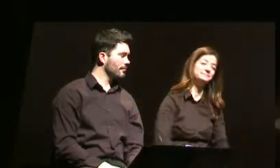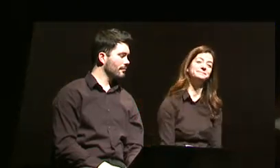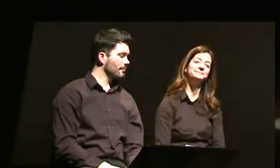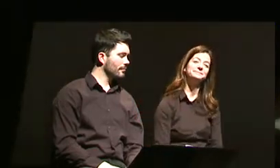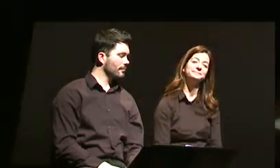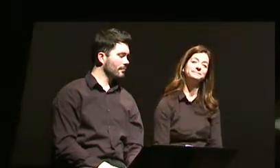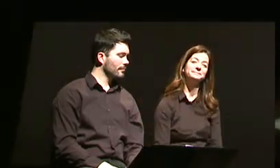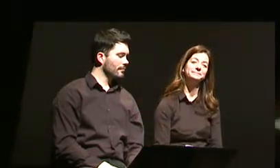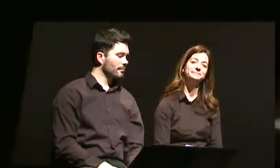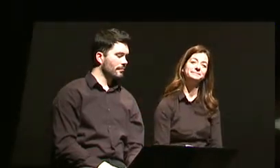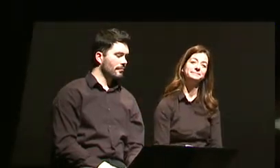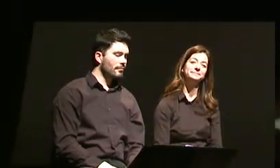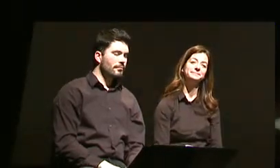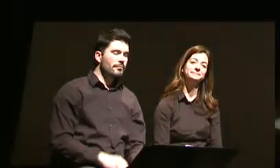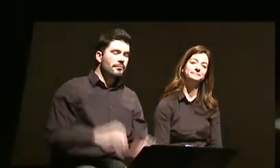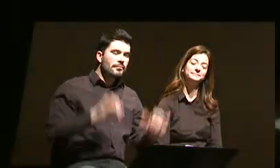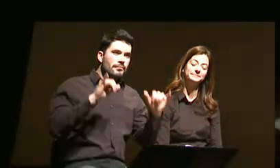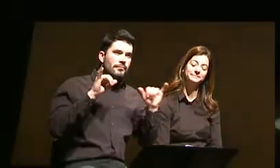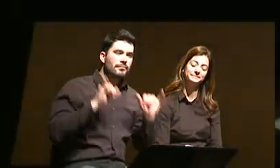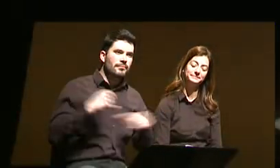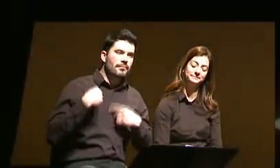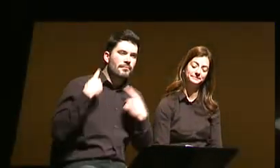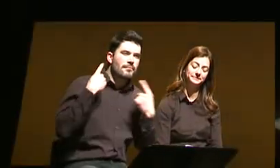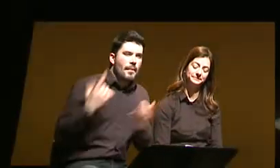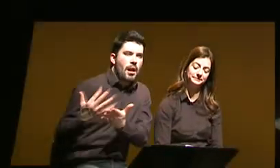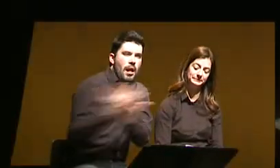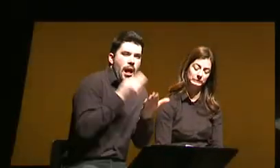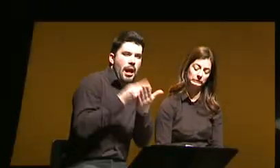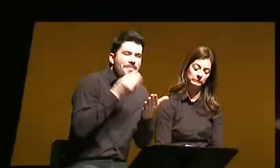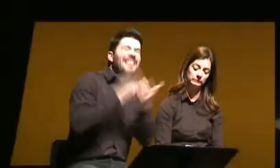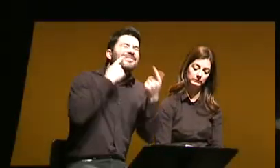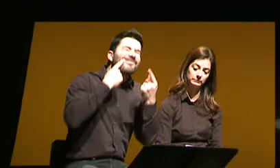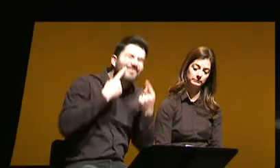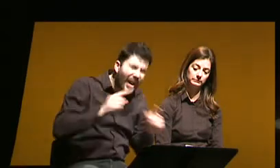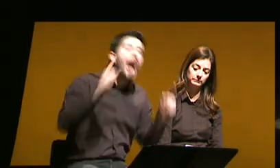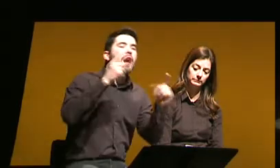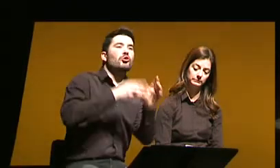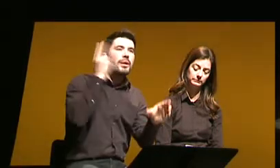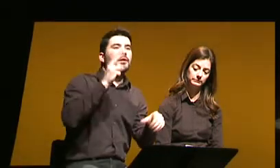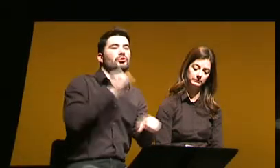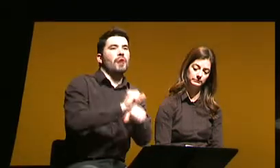kid. I finally have enough money to get the hell out of Chuck E. Cheese.